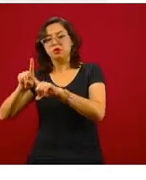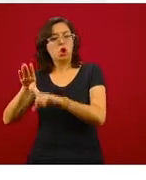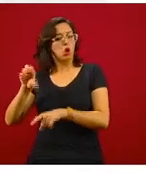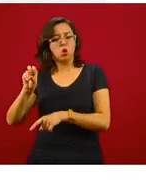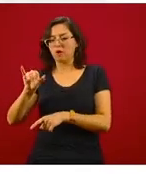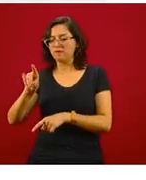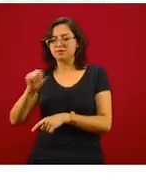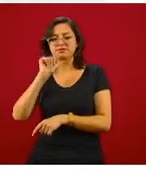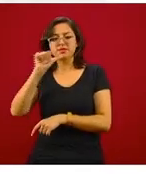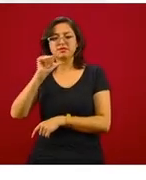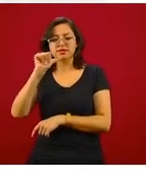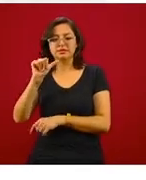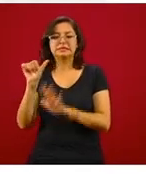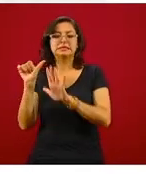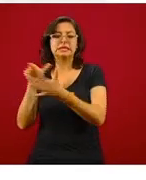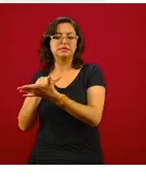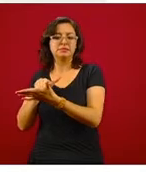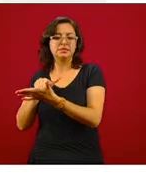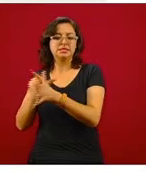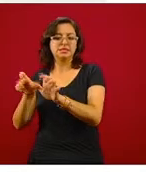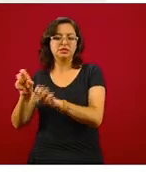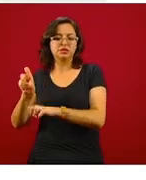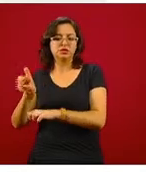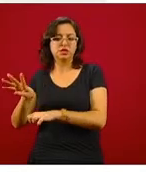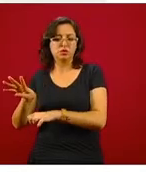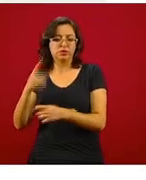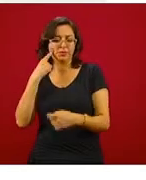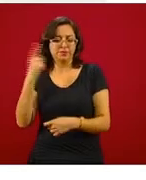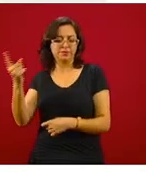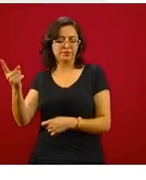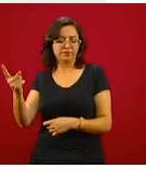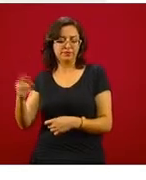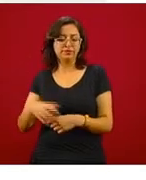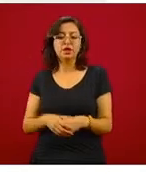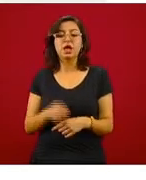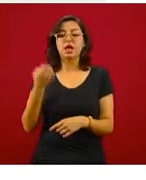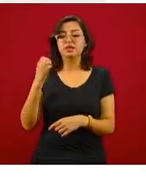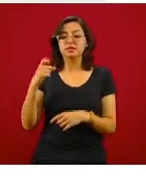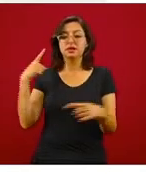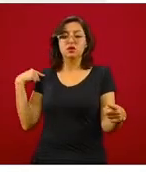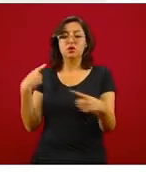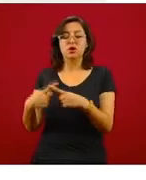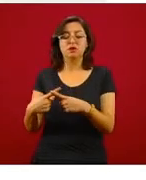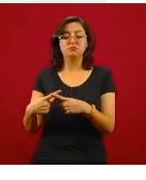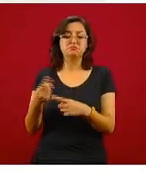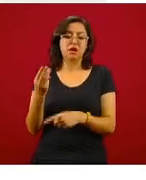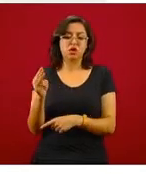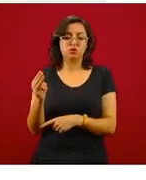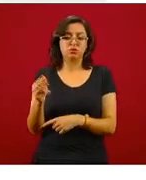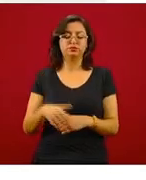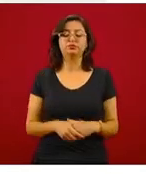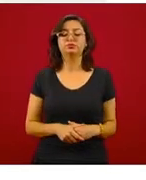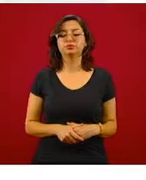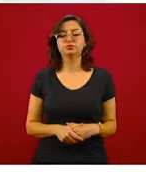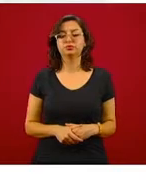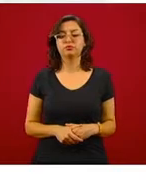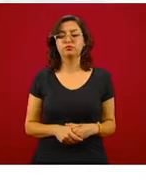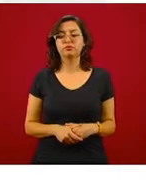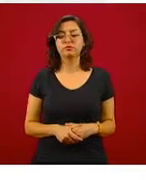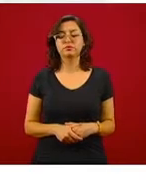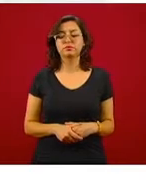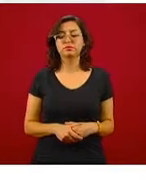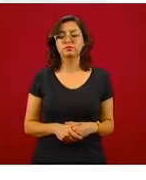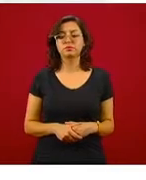2,496. Some other that have not been identified. And these numbers are from January up to the